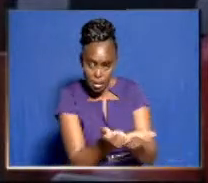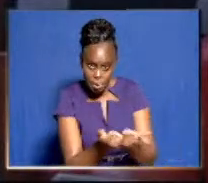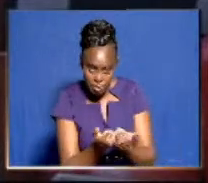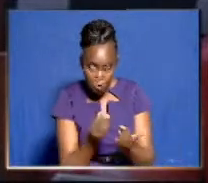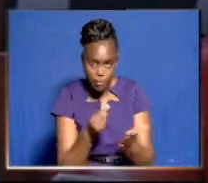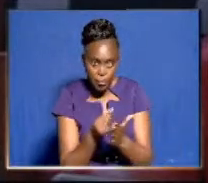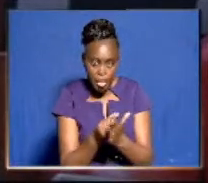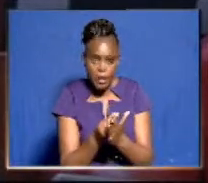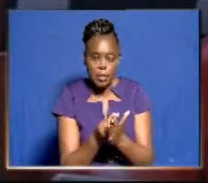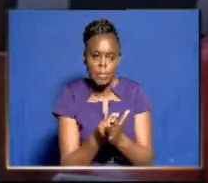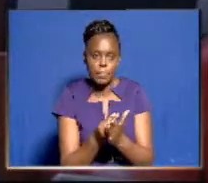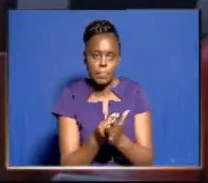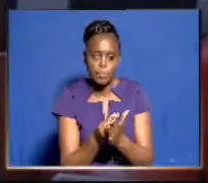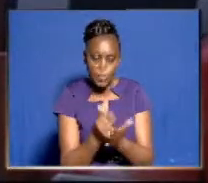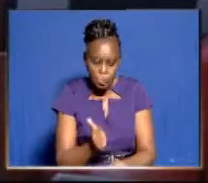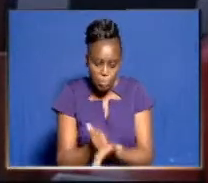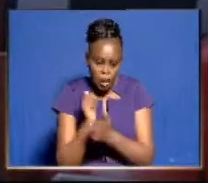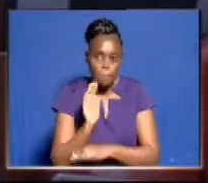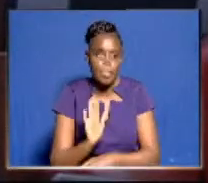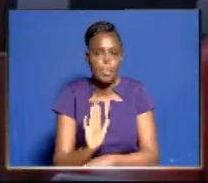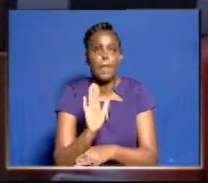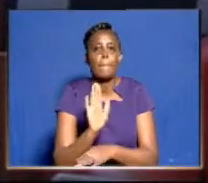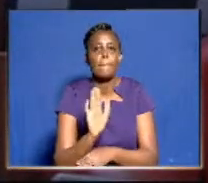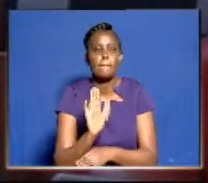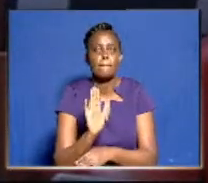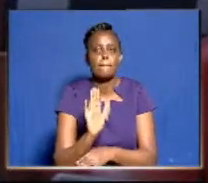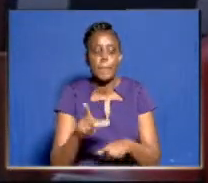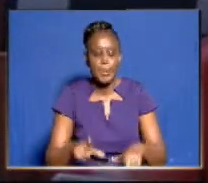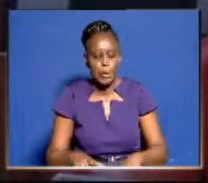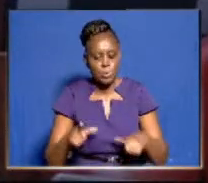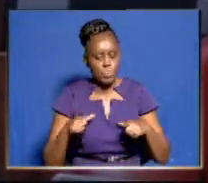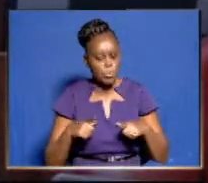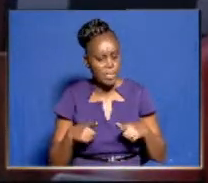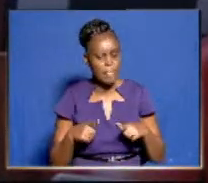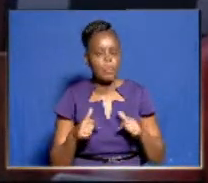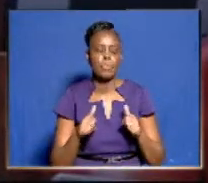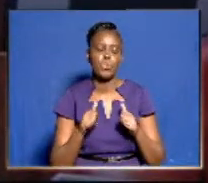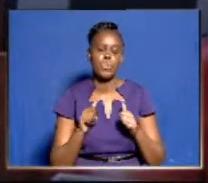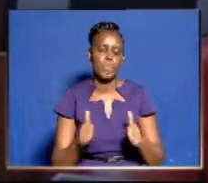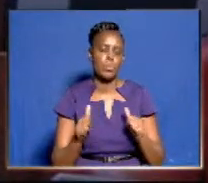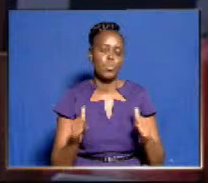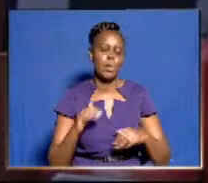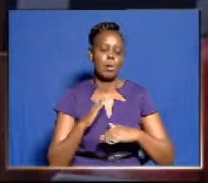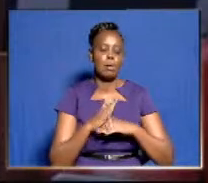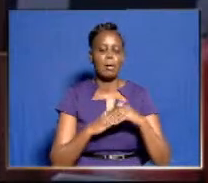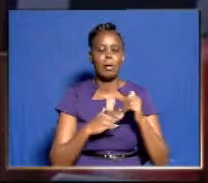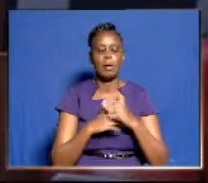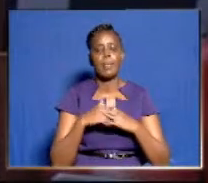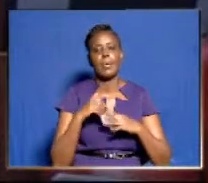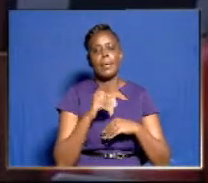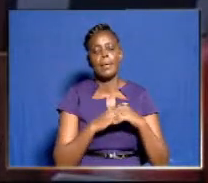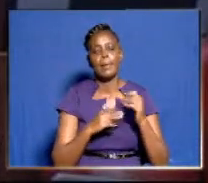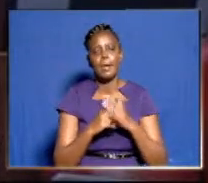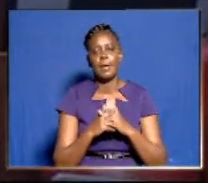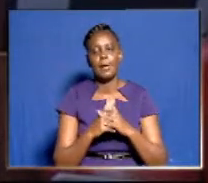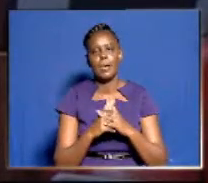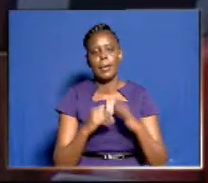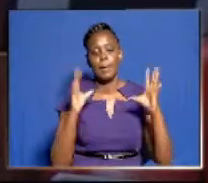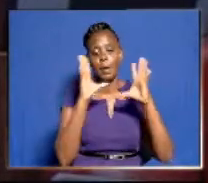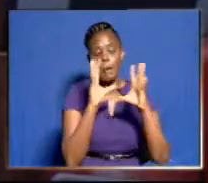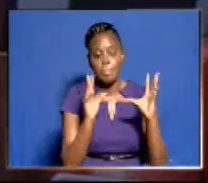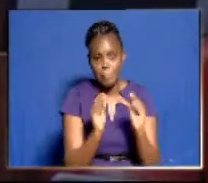money to help them to live a decent life, Honorable Speaker. In this current